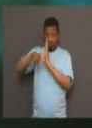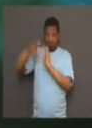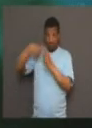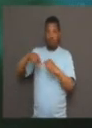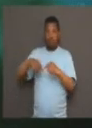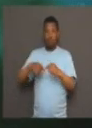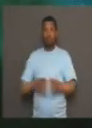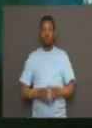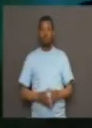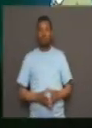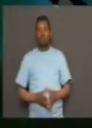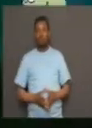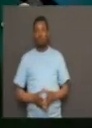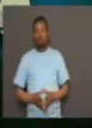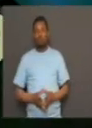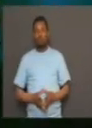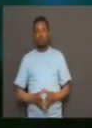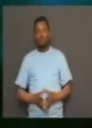minutes.